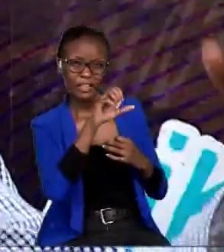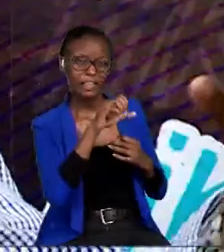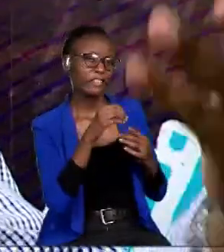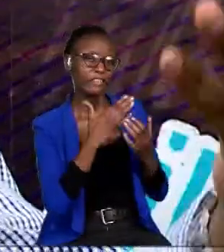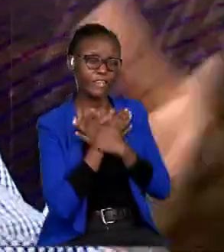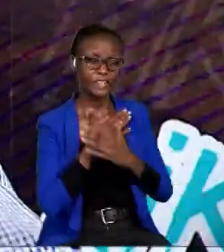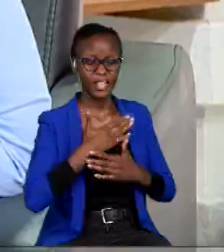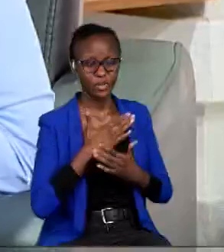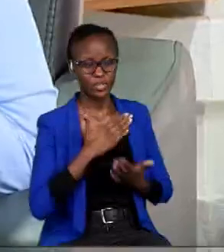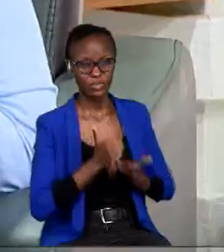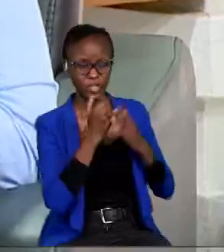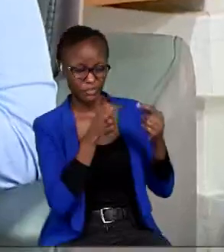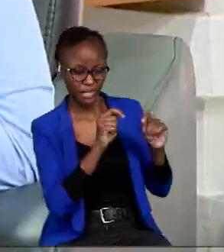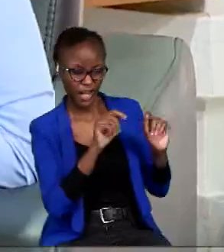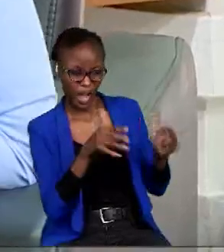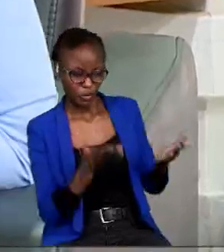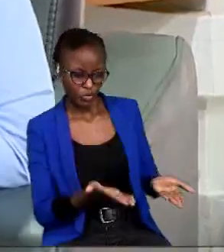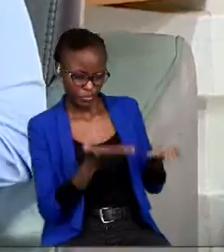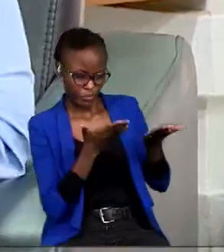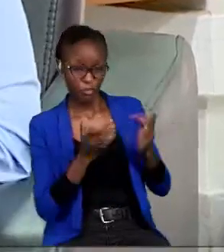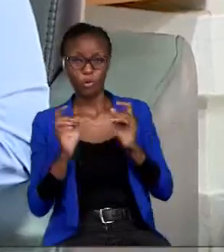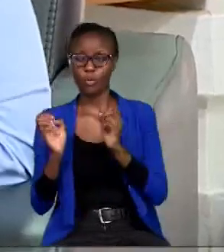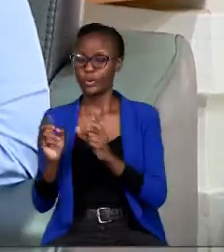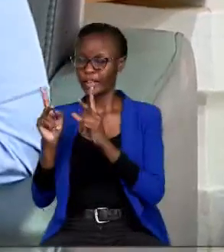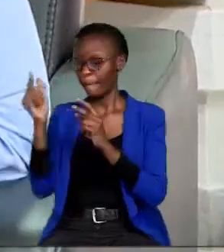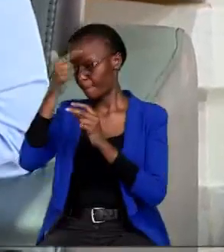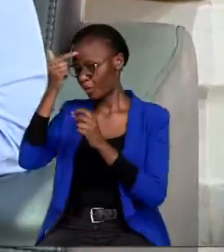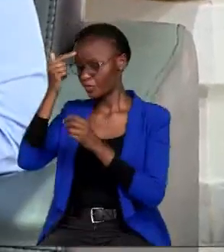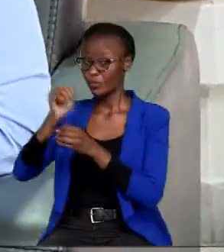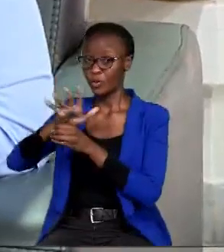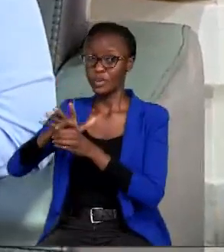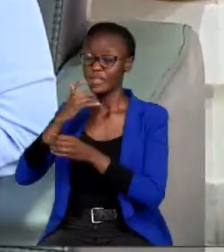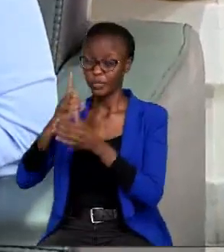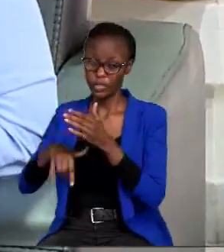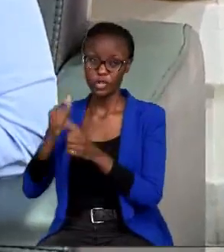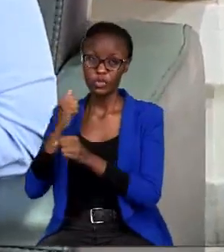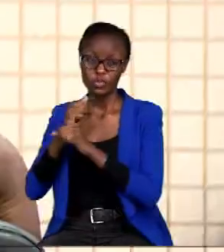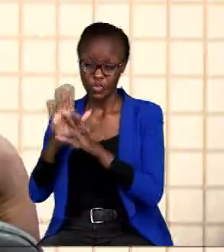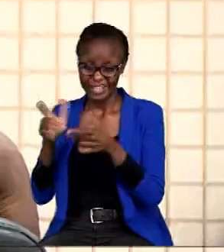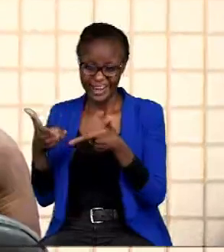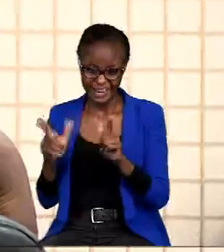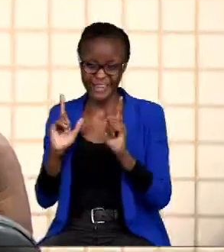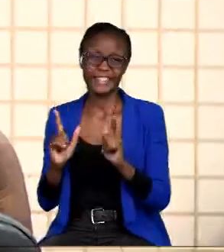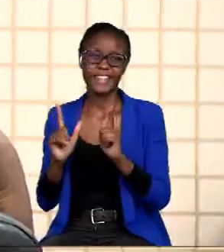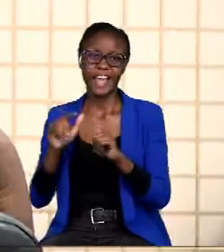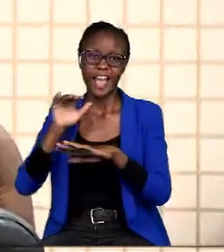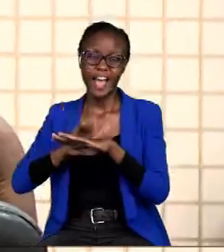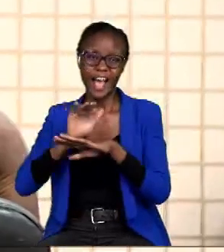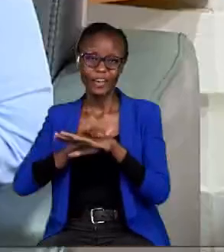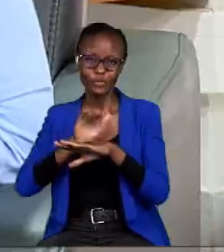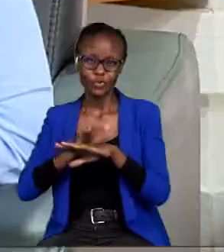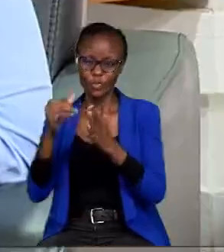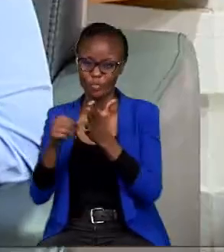test the whole process. Talking of COVID-19, Isaac, they say, don't let a good crisis go to waste. How